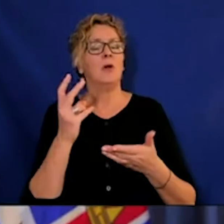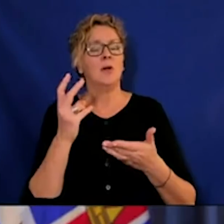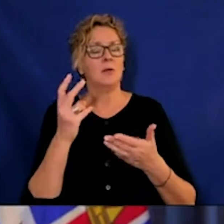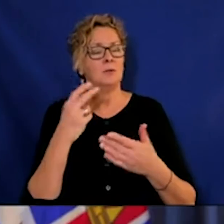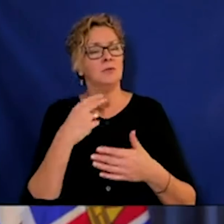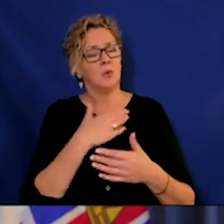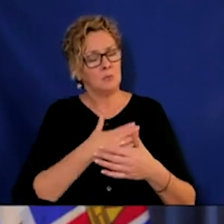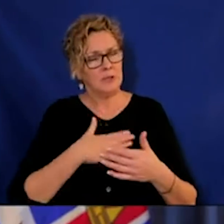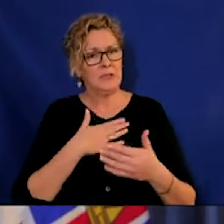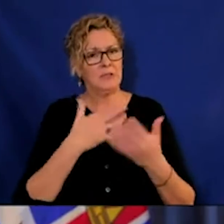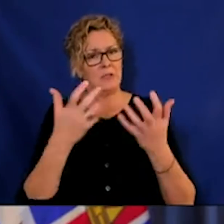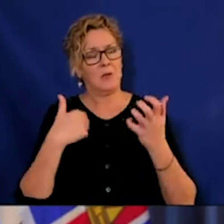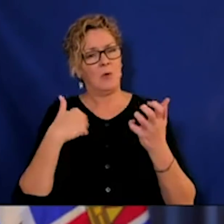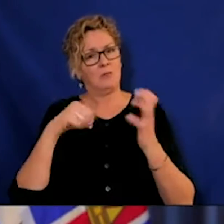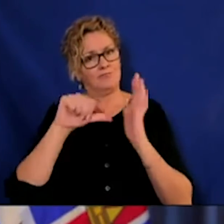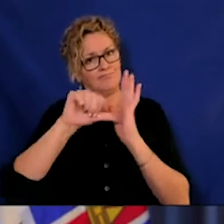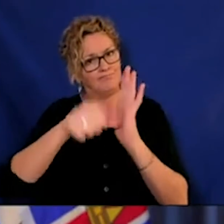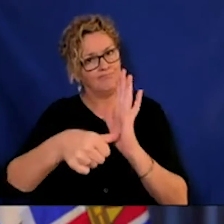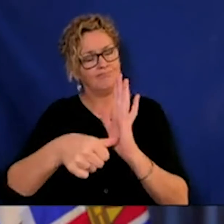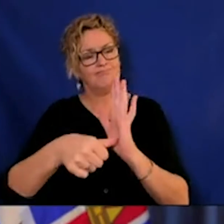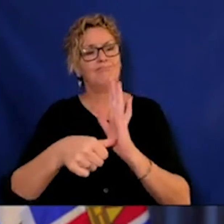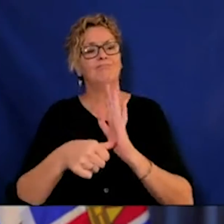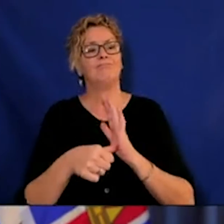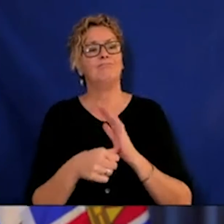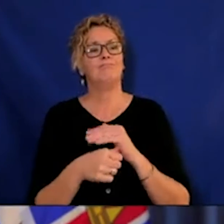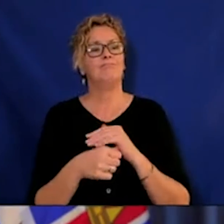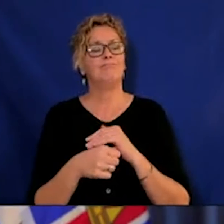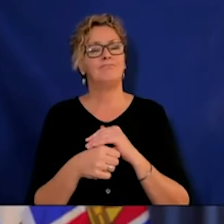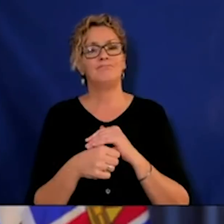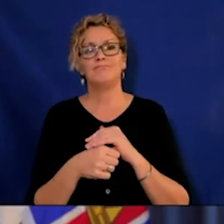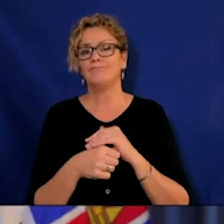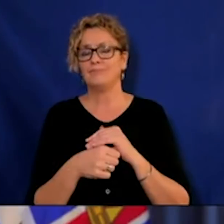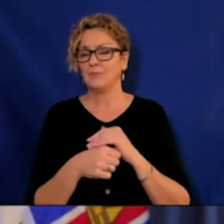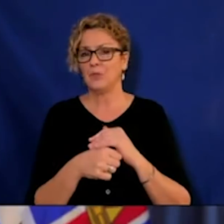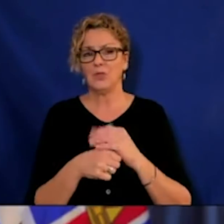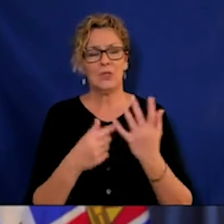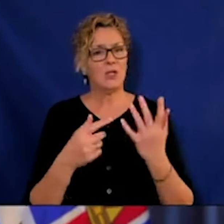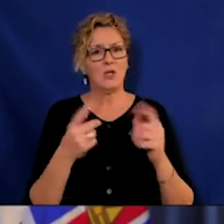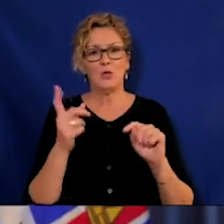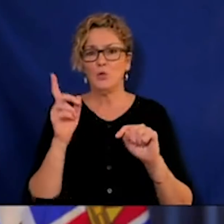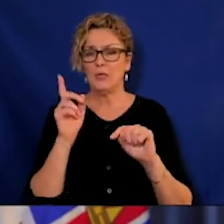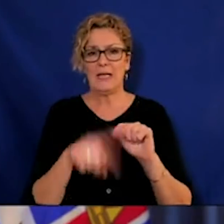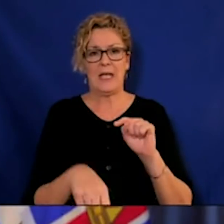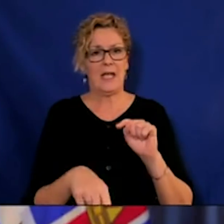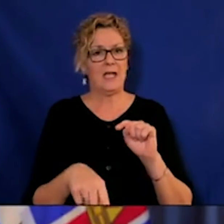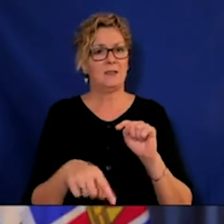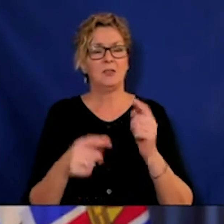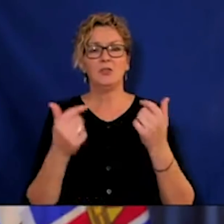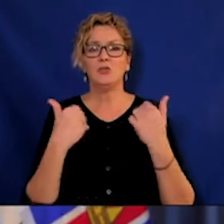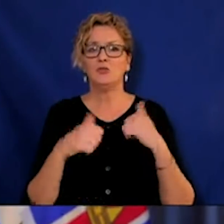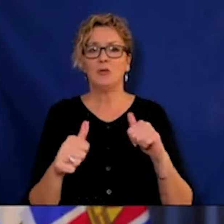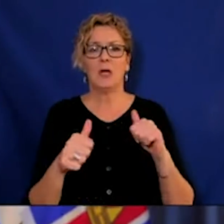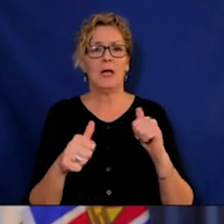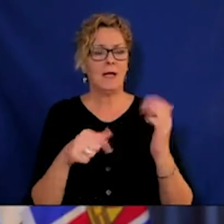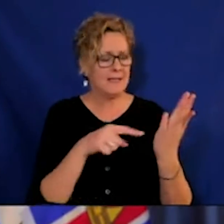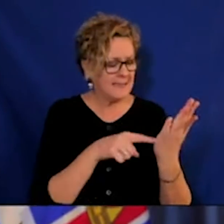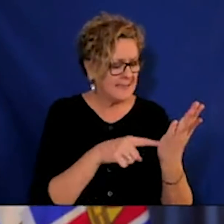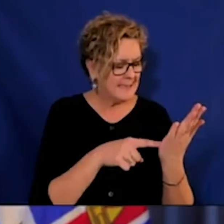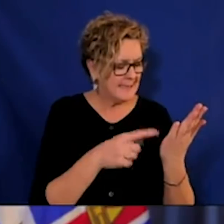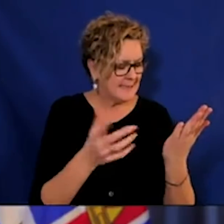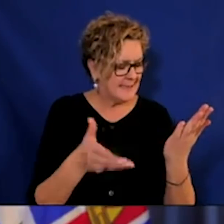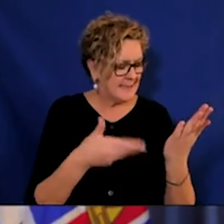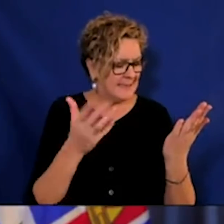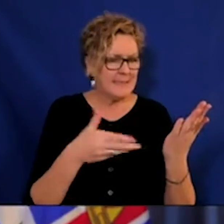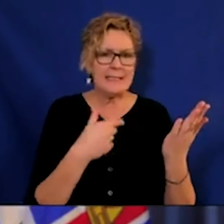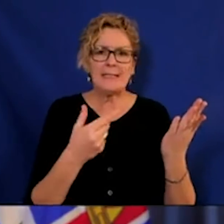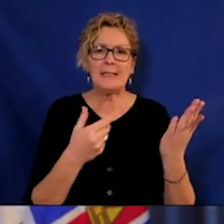cannot and we must not attempt to litigate to try and push to the far edges of those orders. We need to come